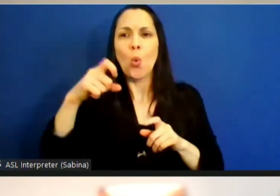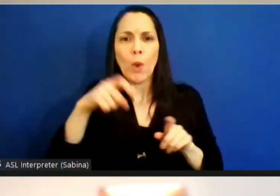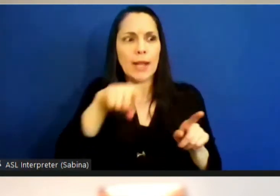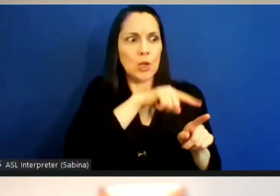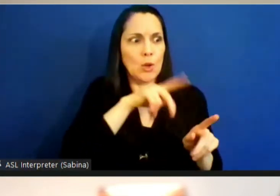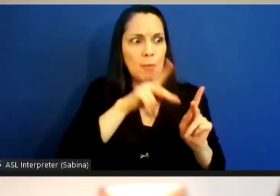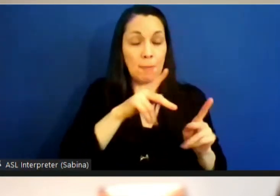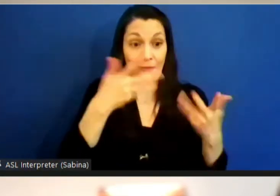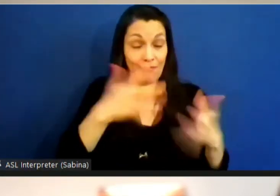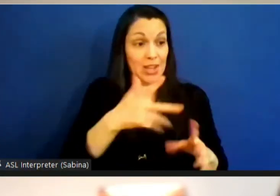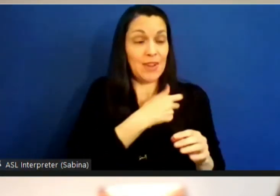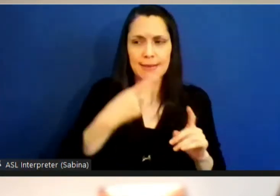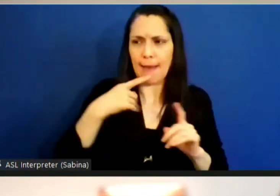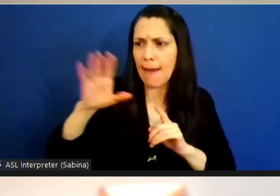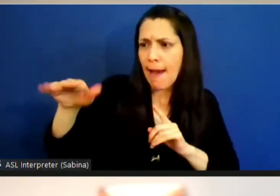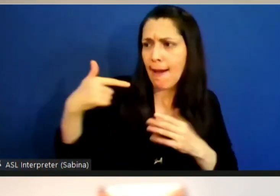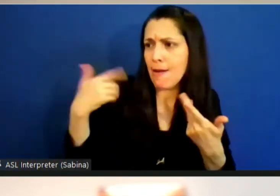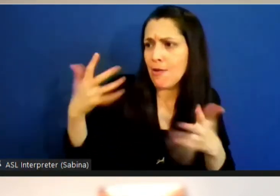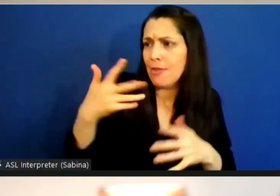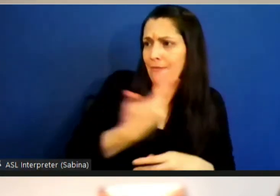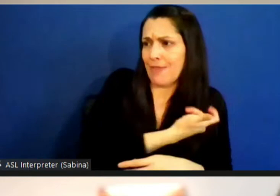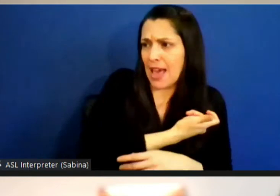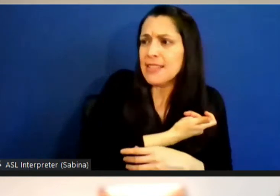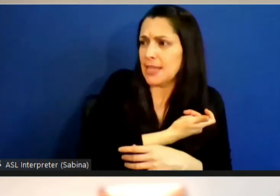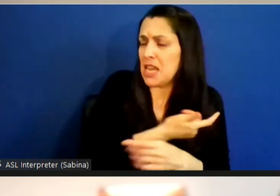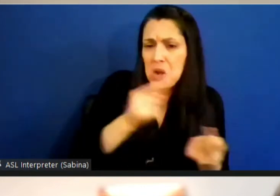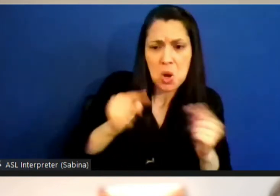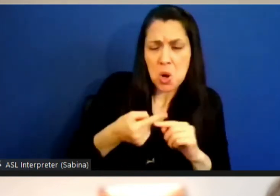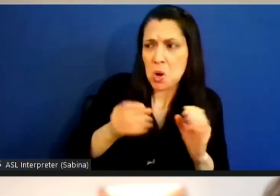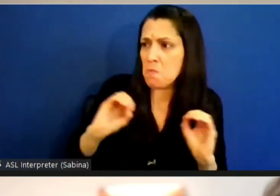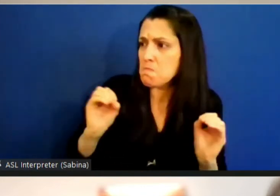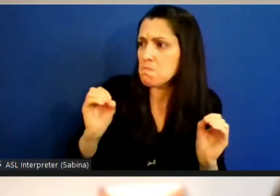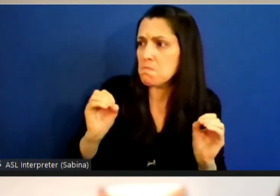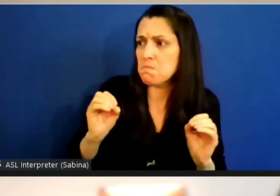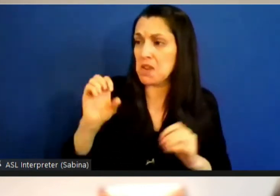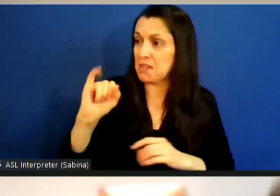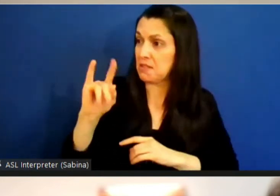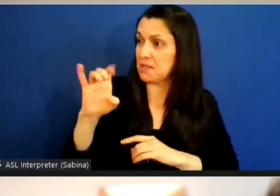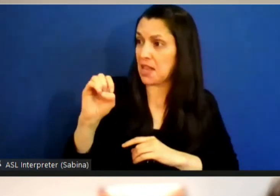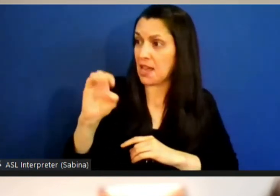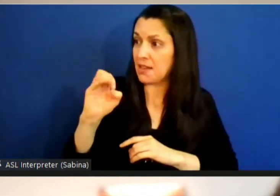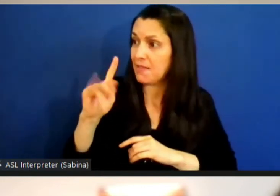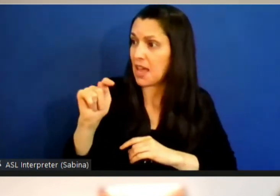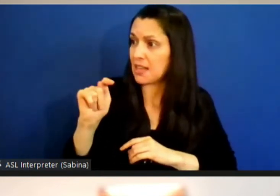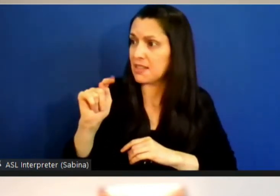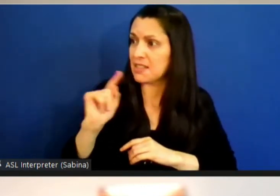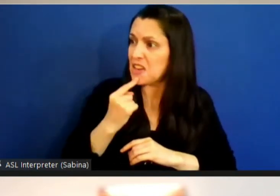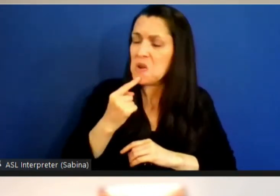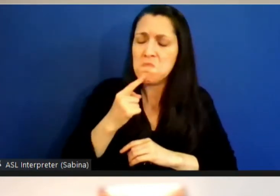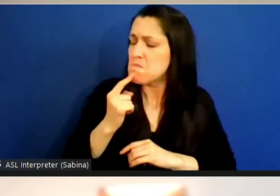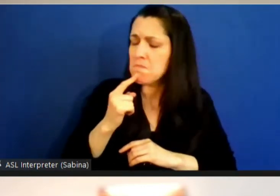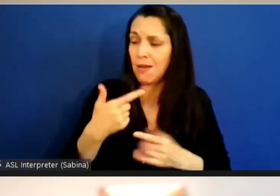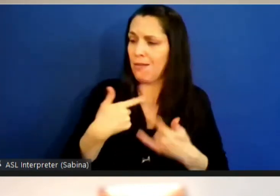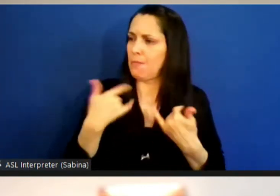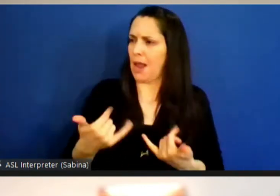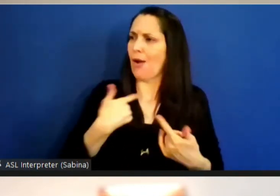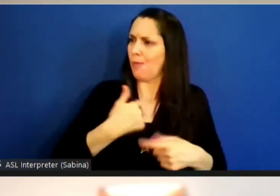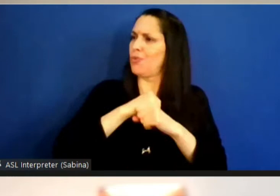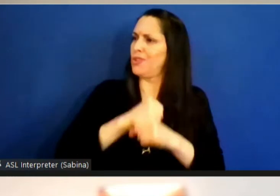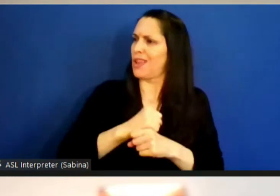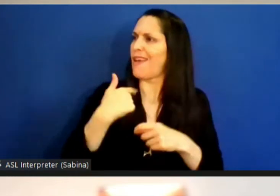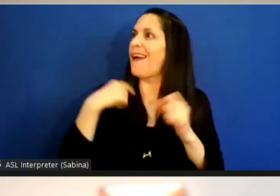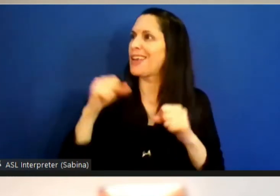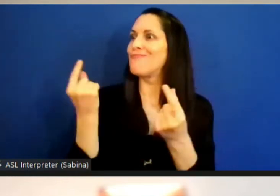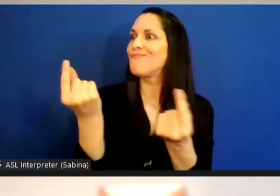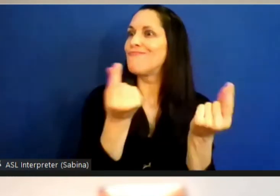the vaccine, it didn't hurt, I didn't have severe side effects, I'm being protected, I can now do more because I'm